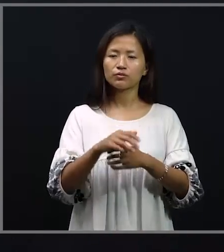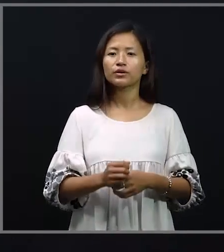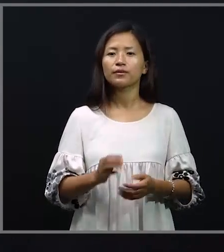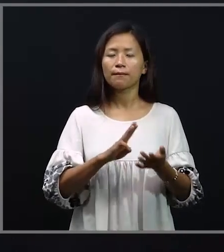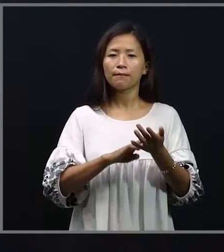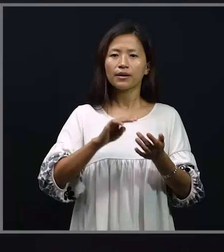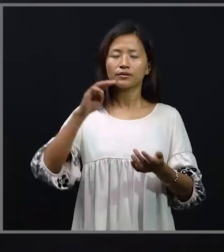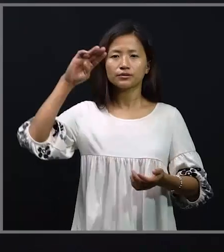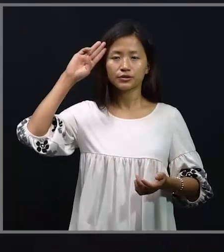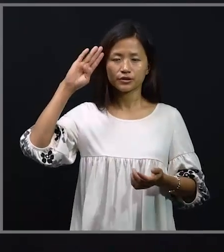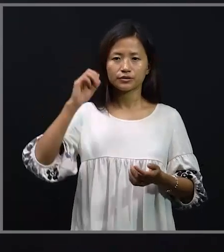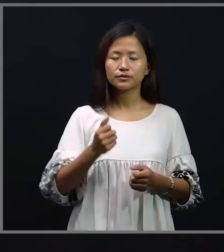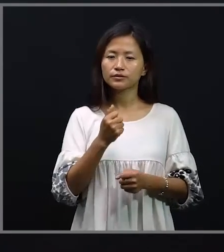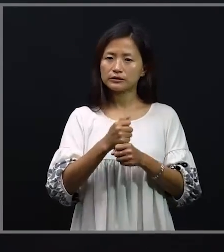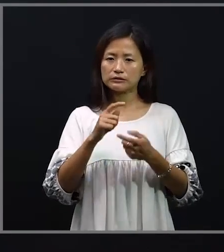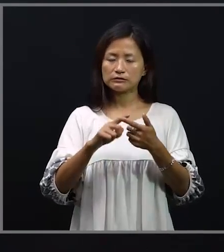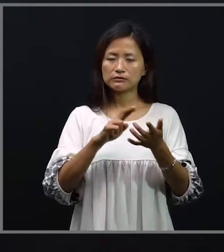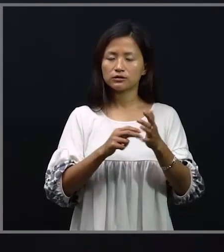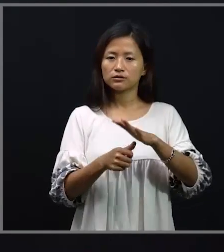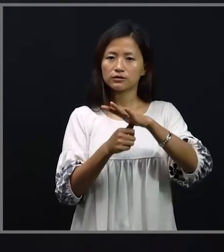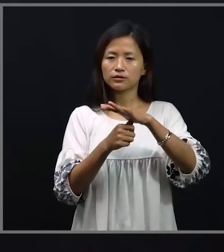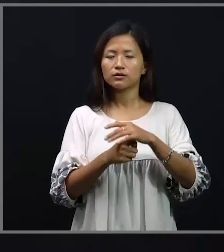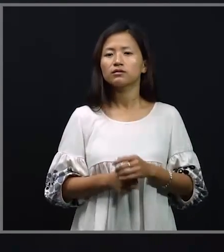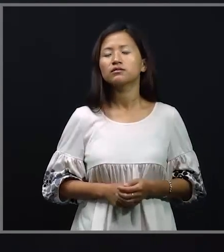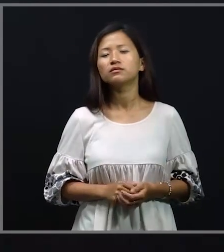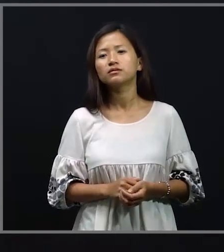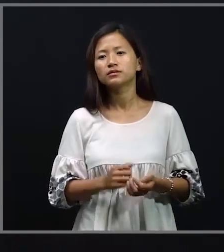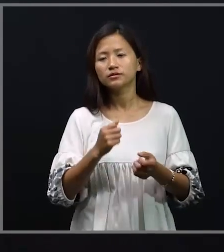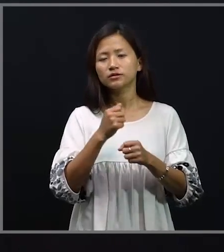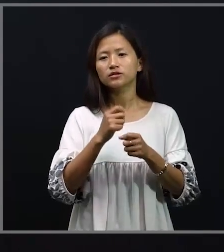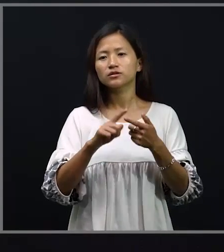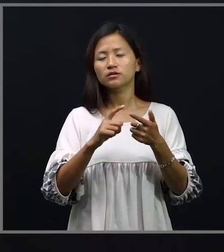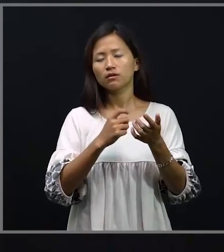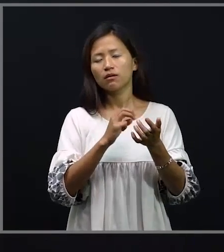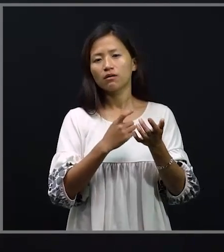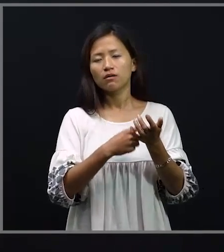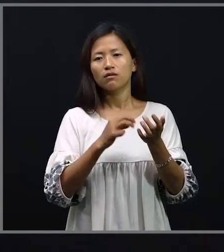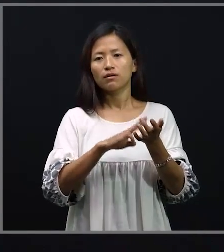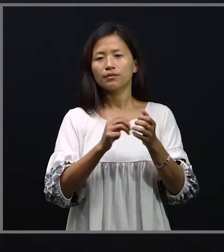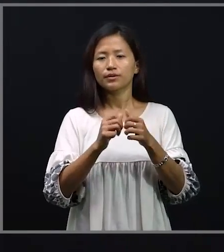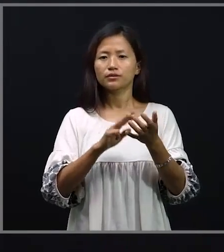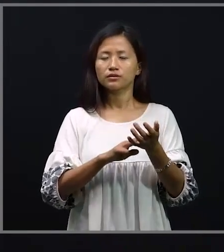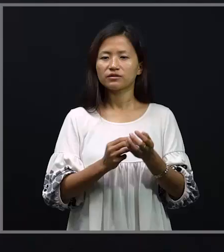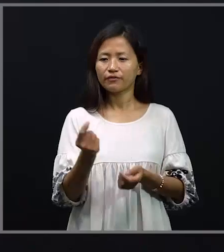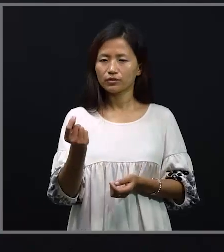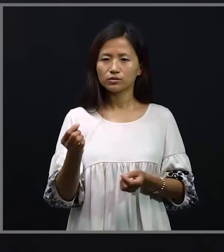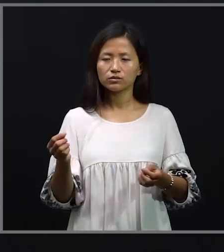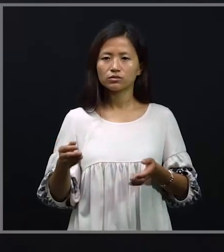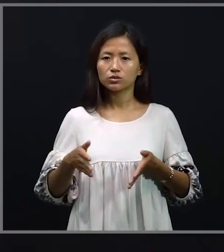general, for example, in the Germans. Okay, so these are some of the few sources of